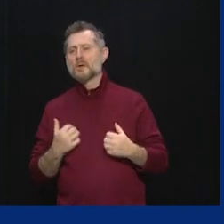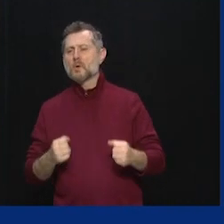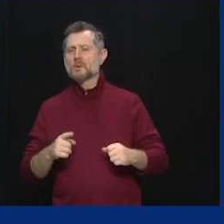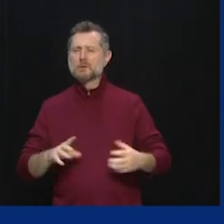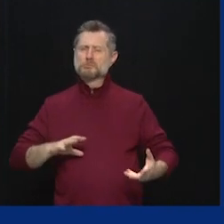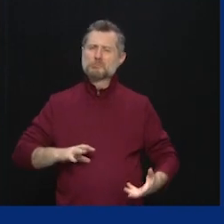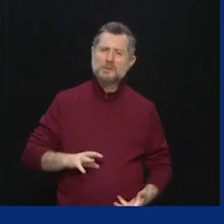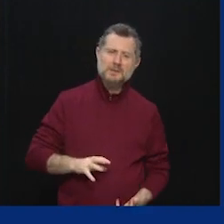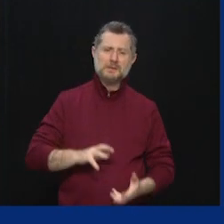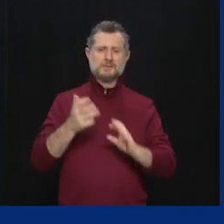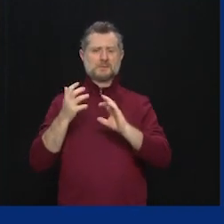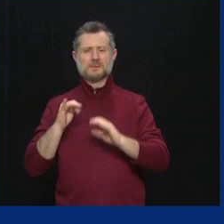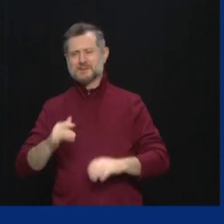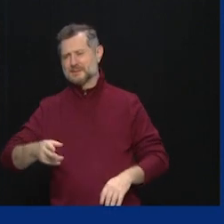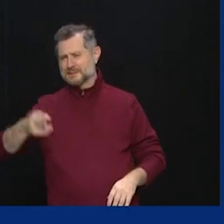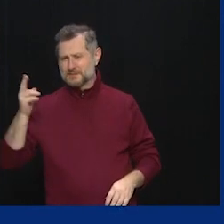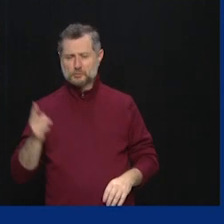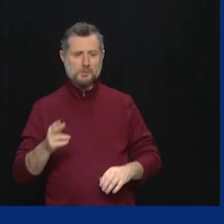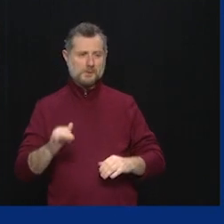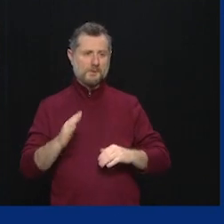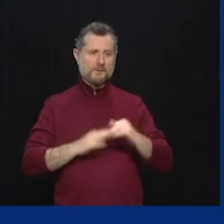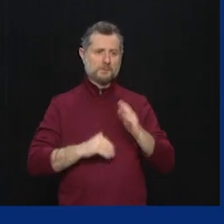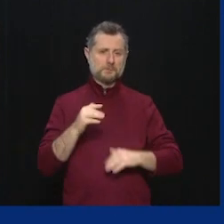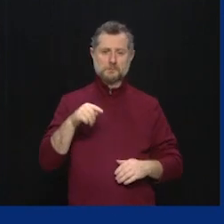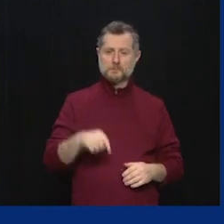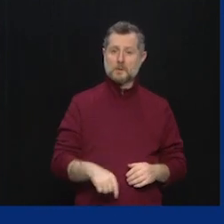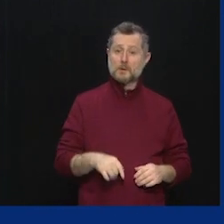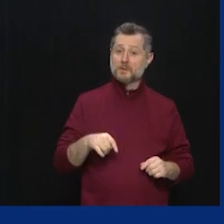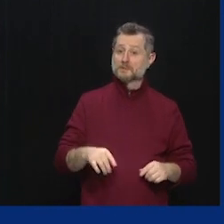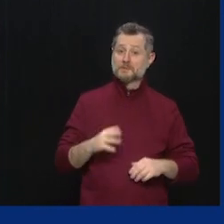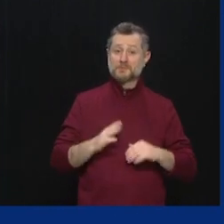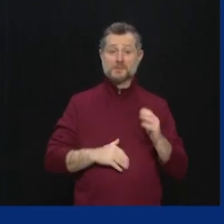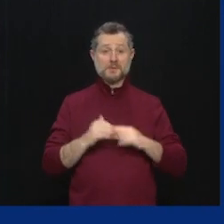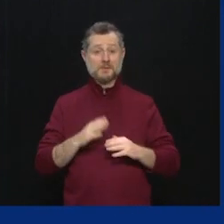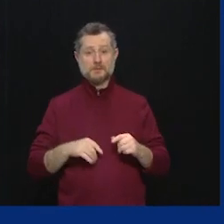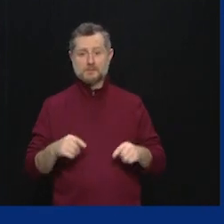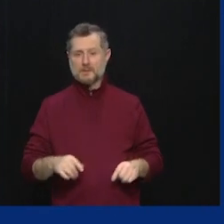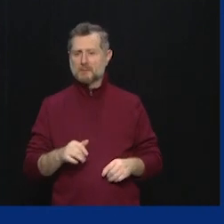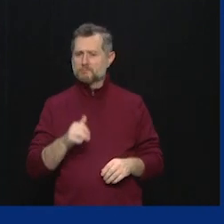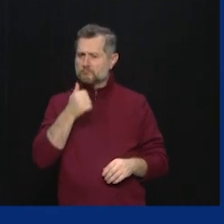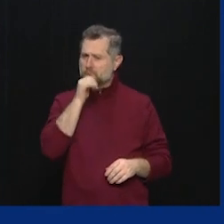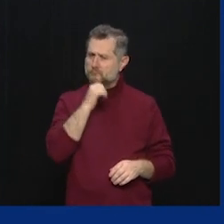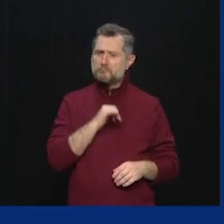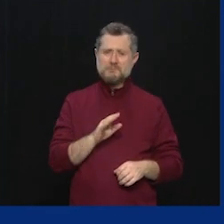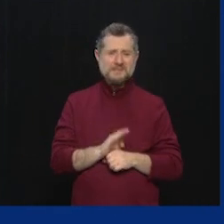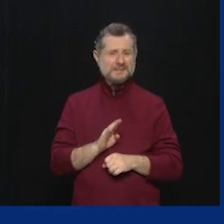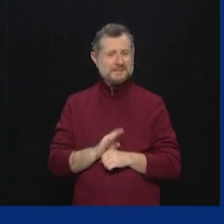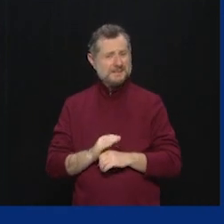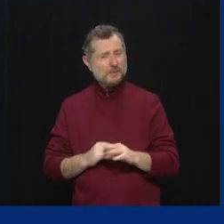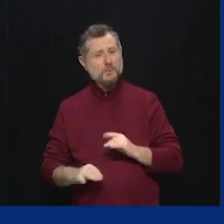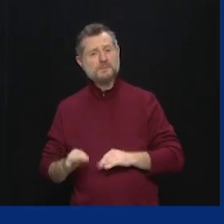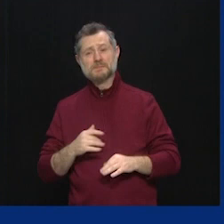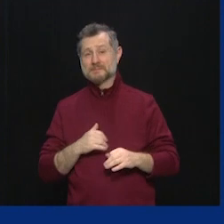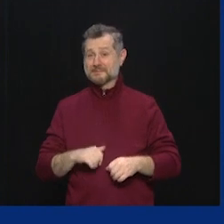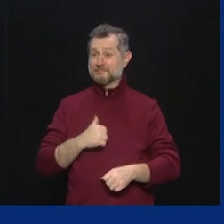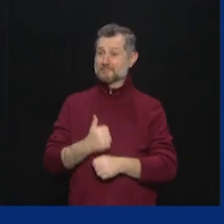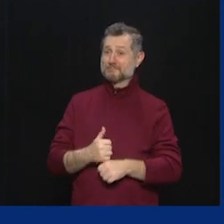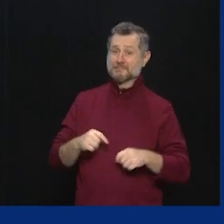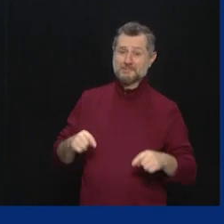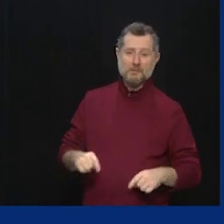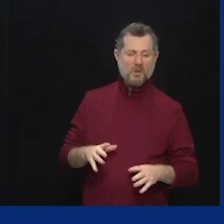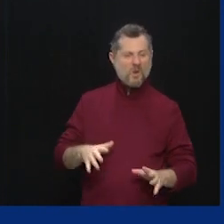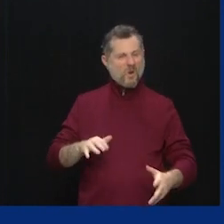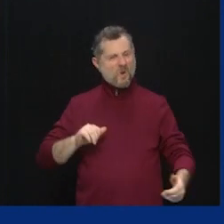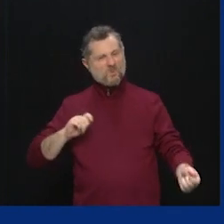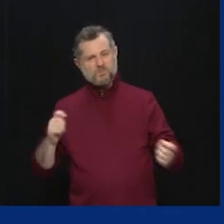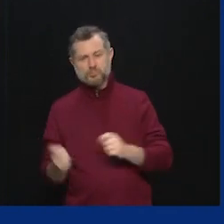today with a building that was privately built that will change a community forever, that will finally give the Islander